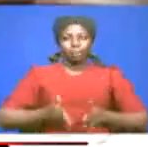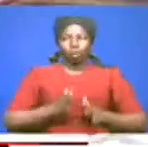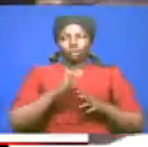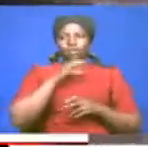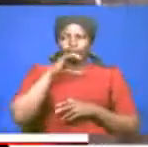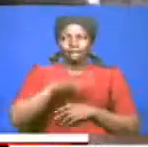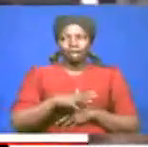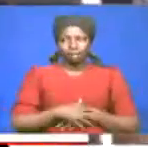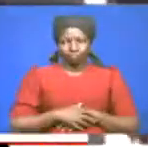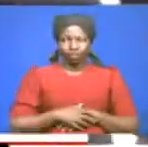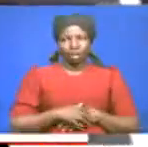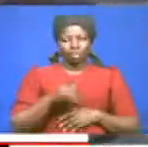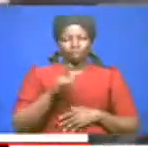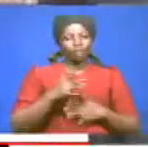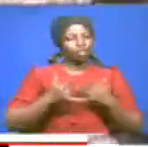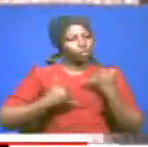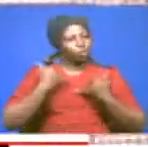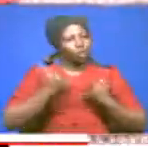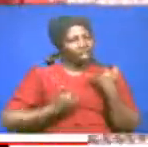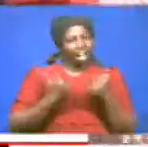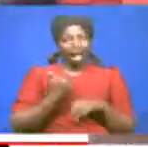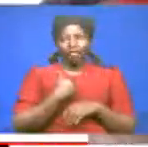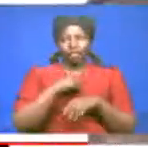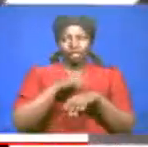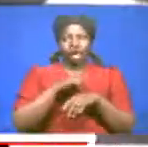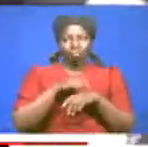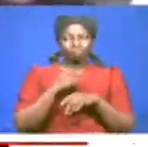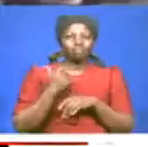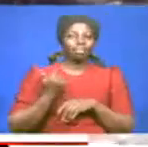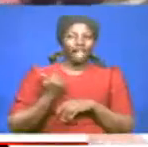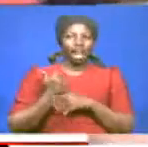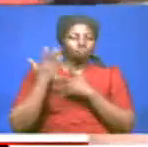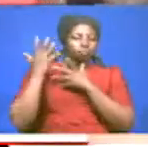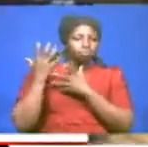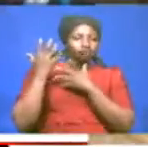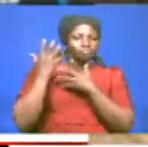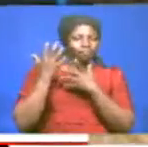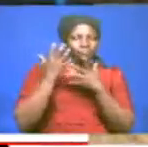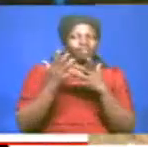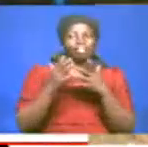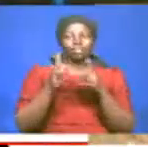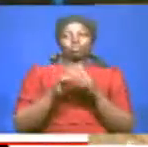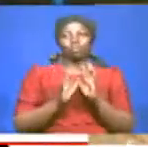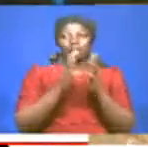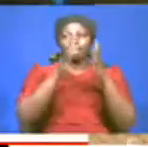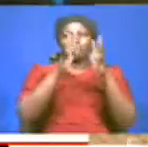They could hardly hide their joy as they carried the pair shoulder high to celebrate the results.